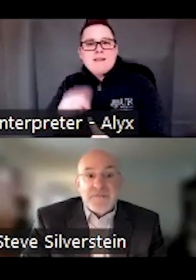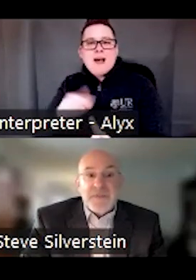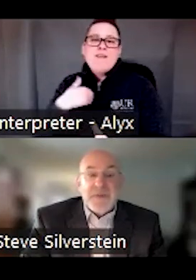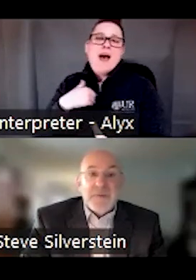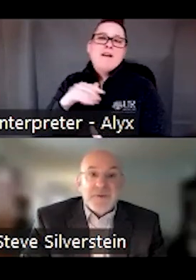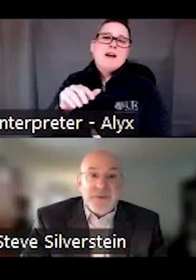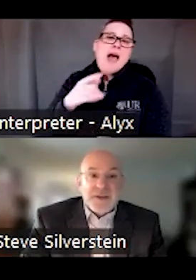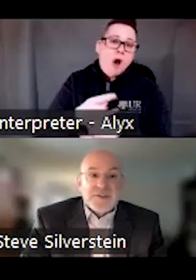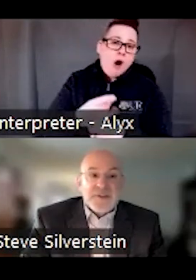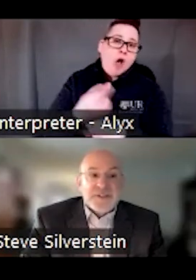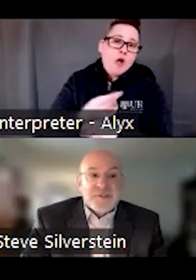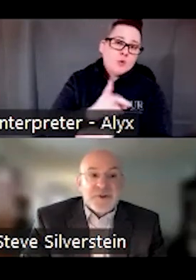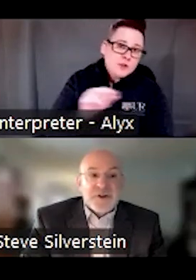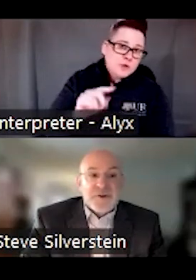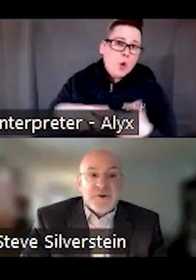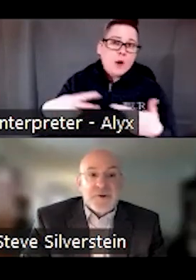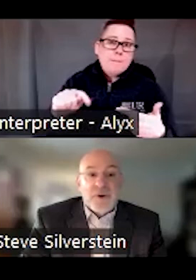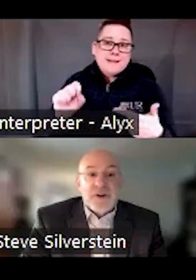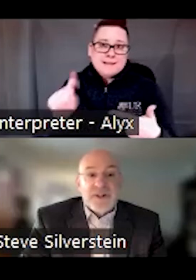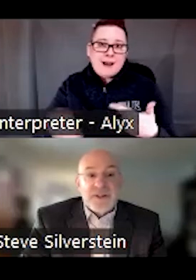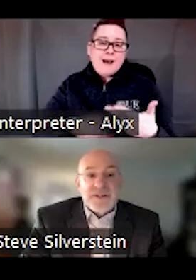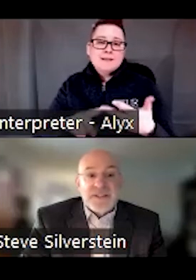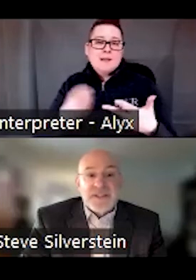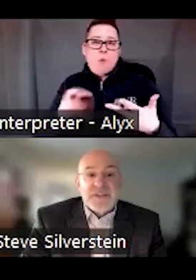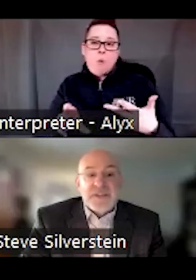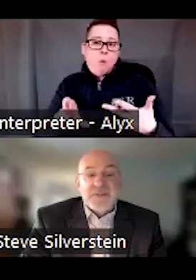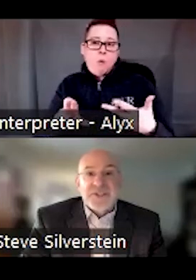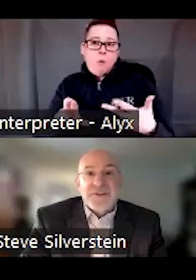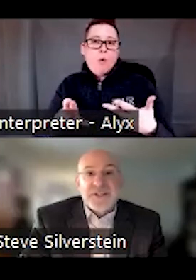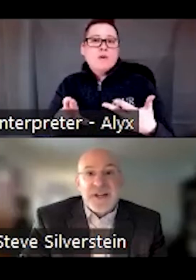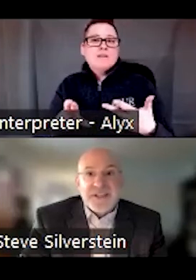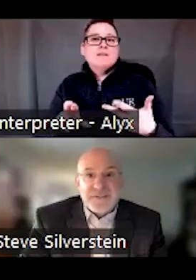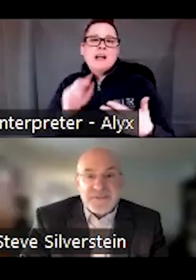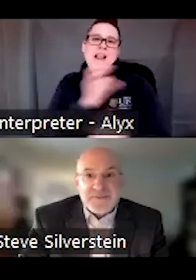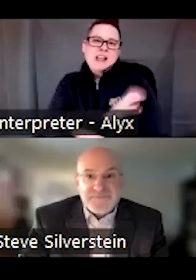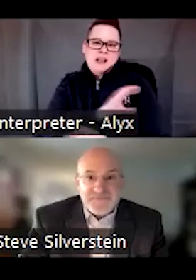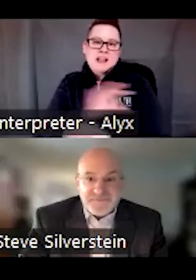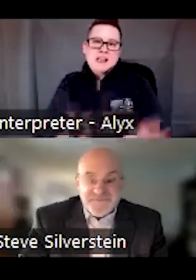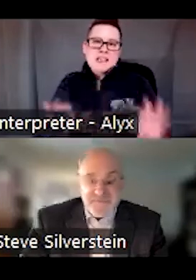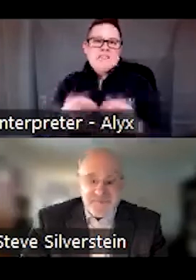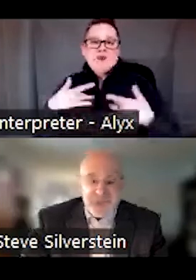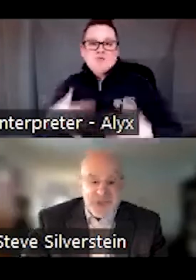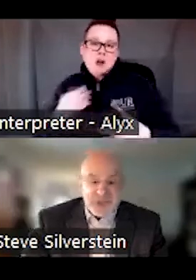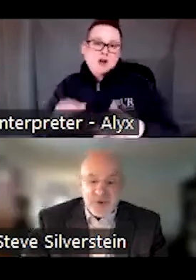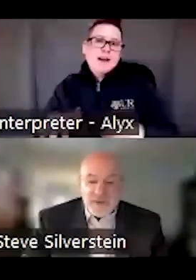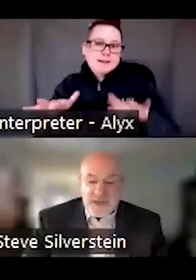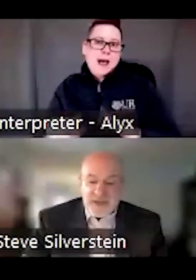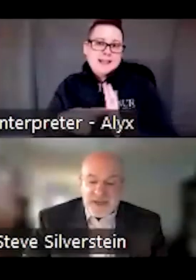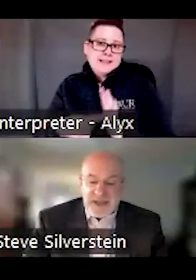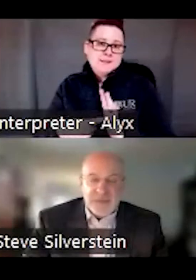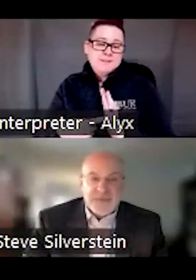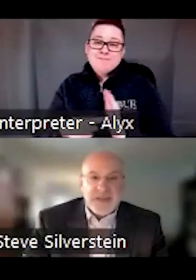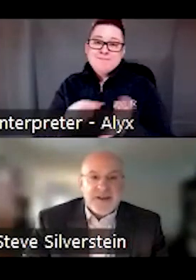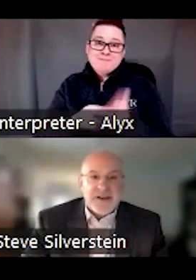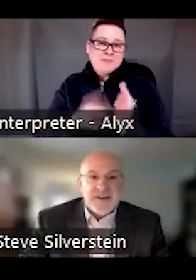disorder, post-traumatic stress disorder, or clinically significant depression or anxiety symptoms. So we'll be getting